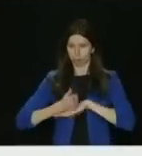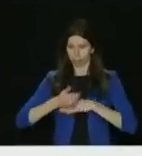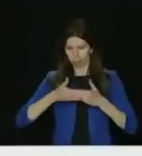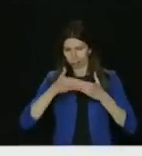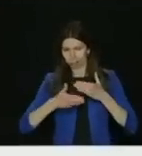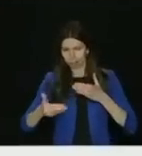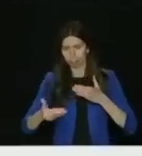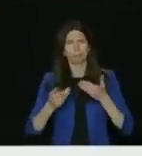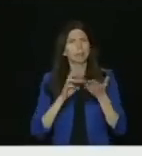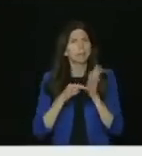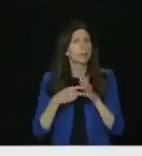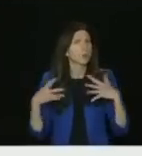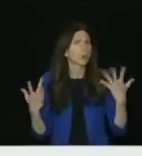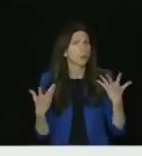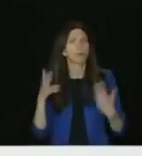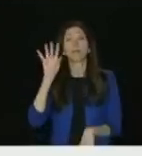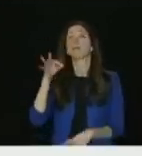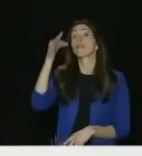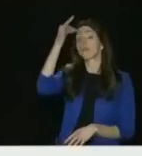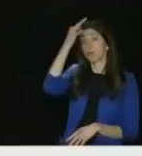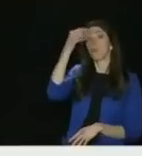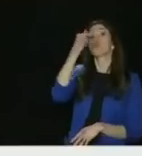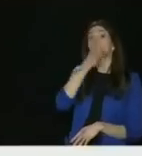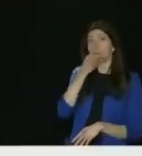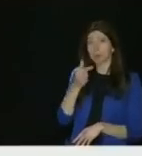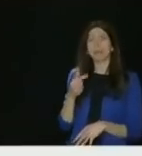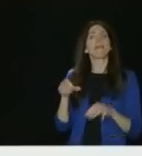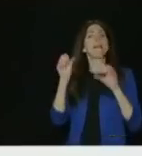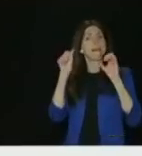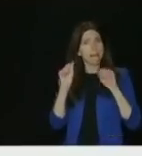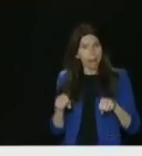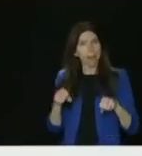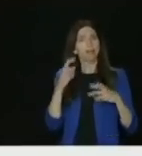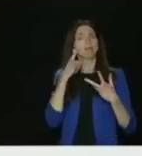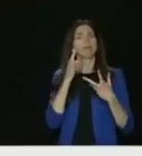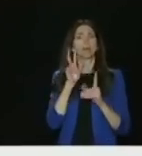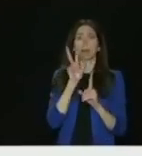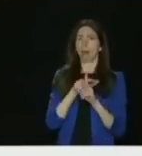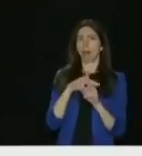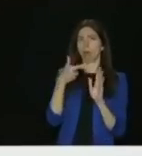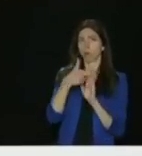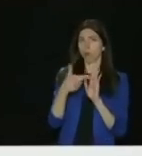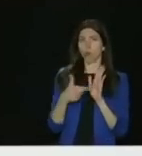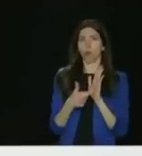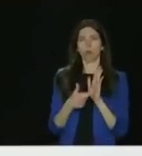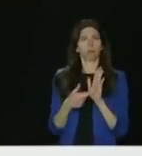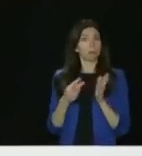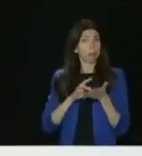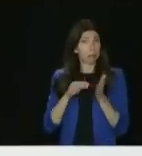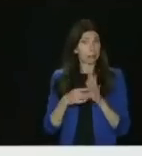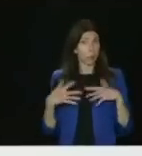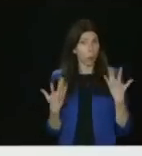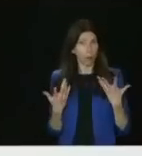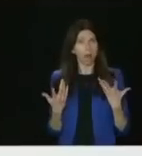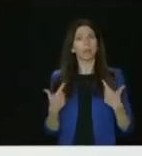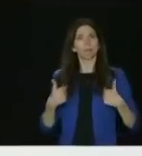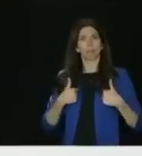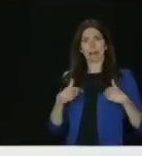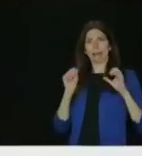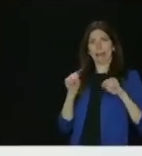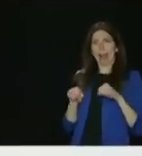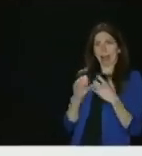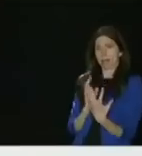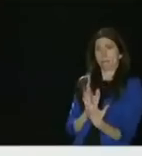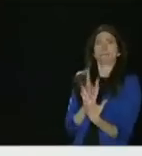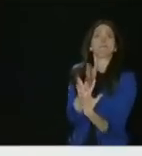adopt rules or decrees in order to intervene. Our government respects